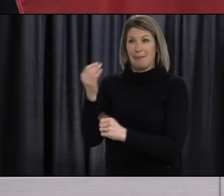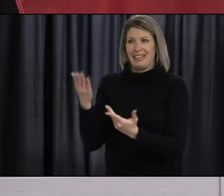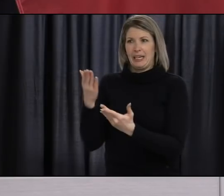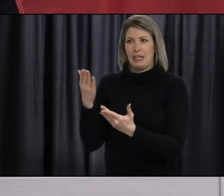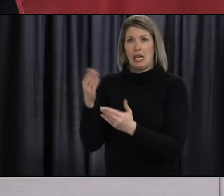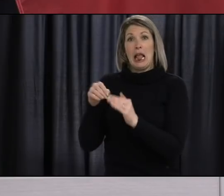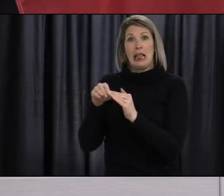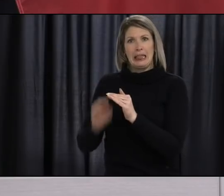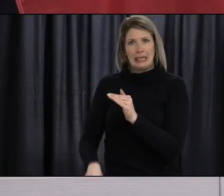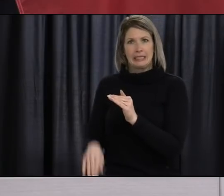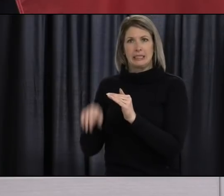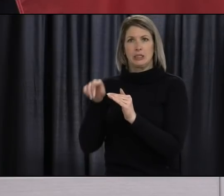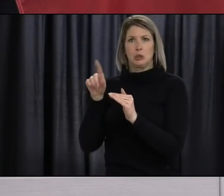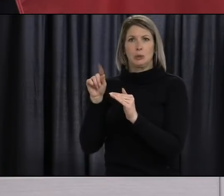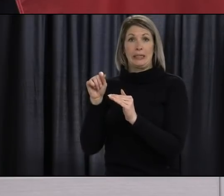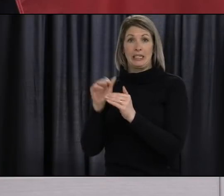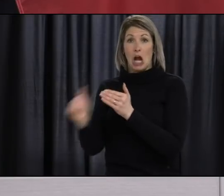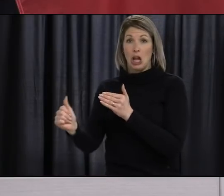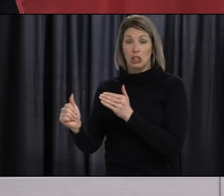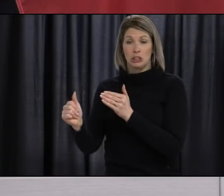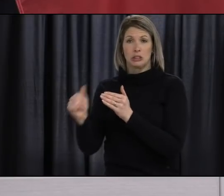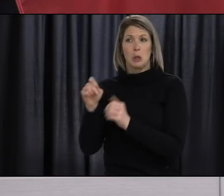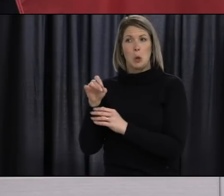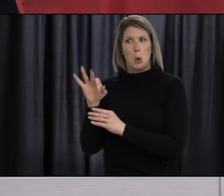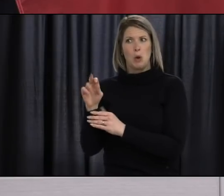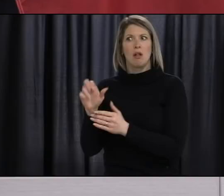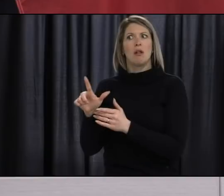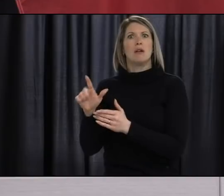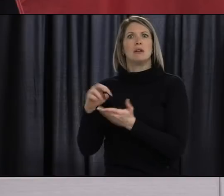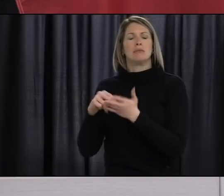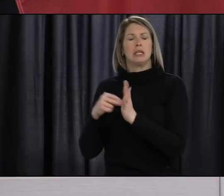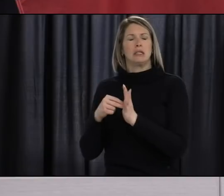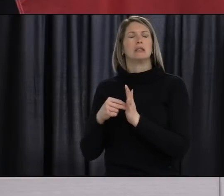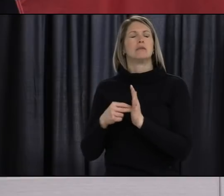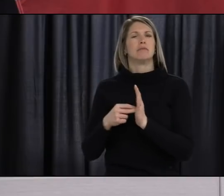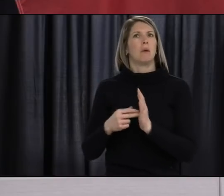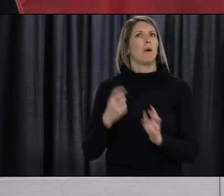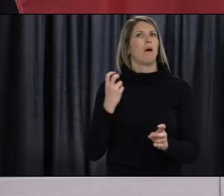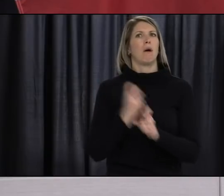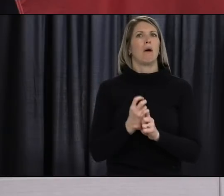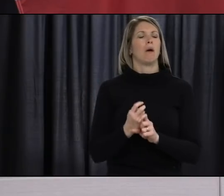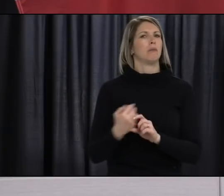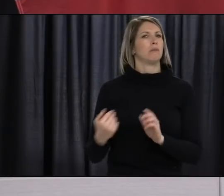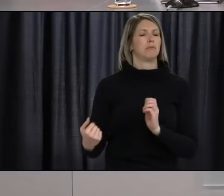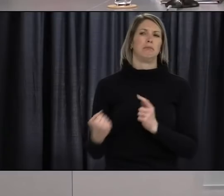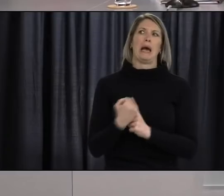having a tremendous impact on the revenue stream for our province.